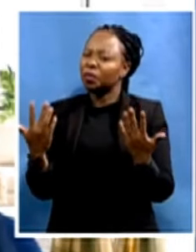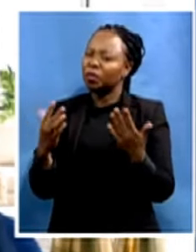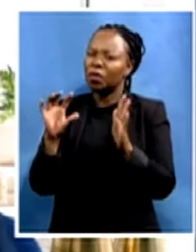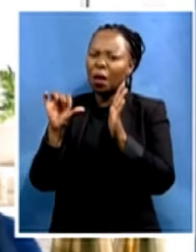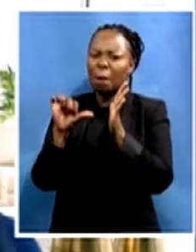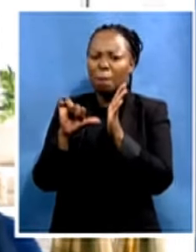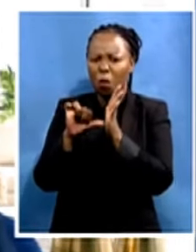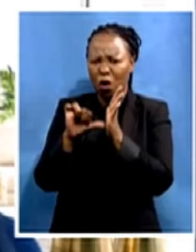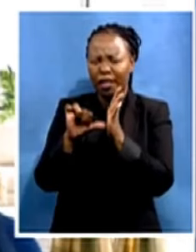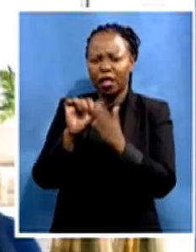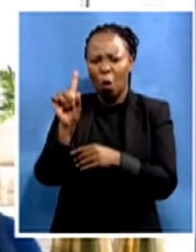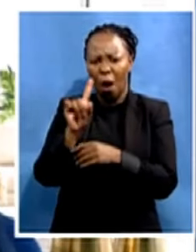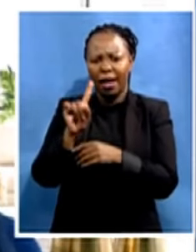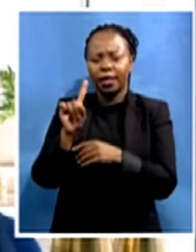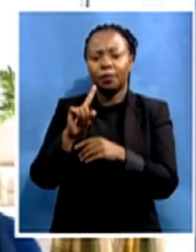of the program?